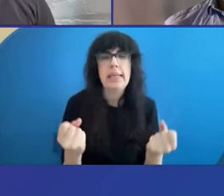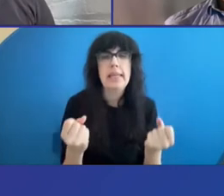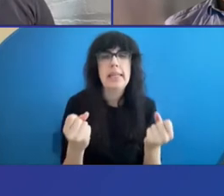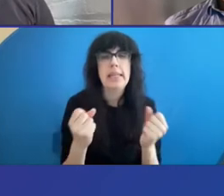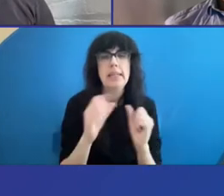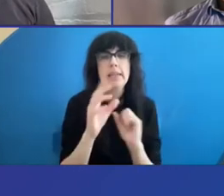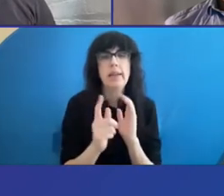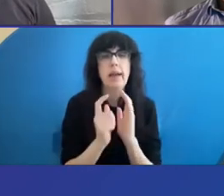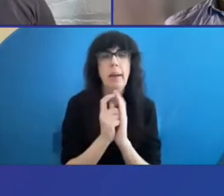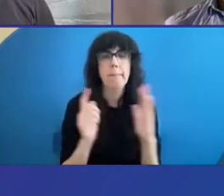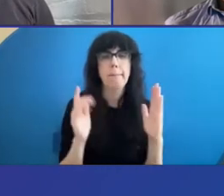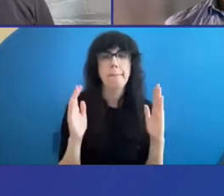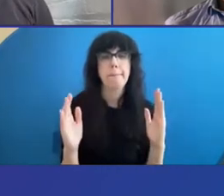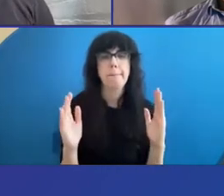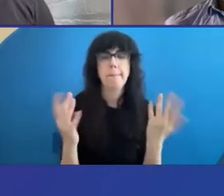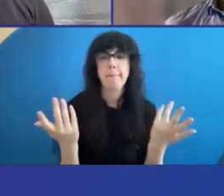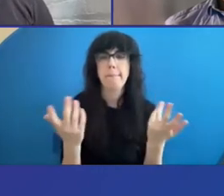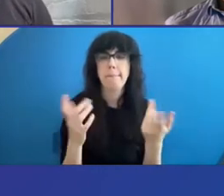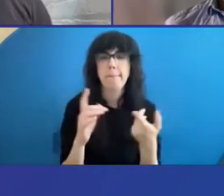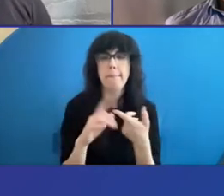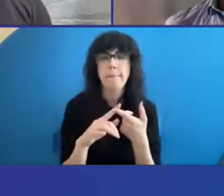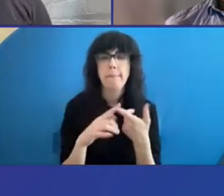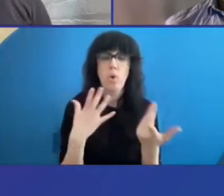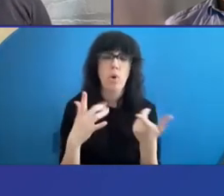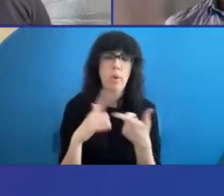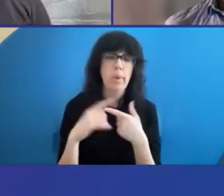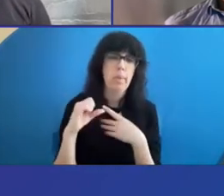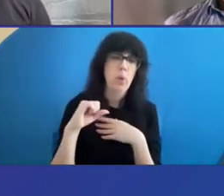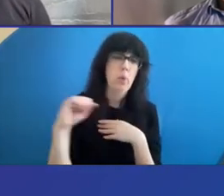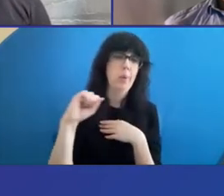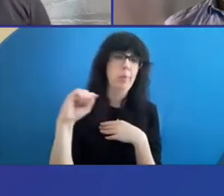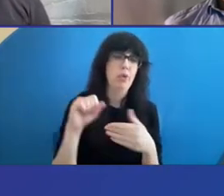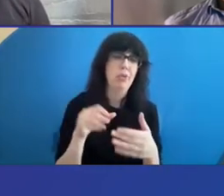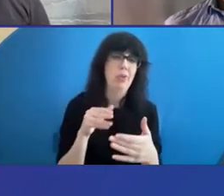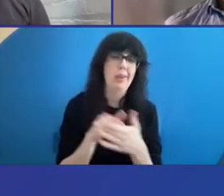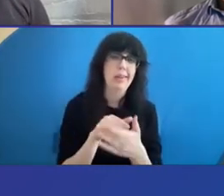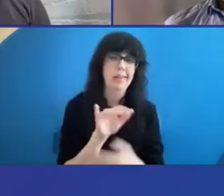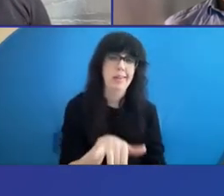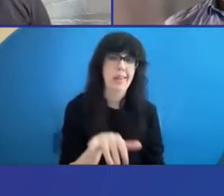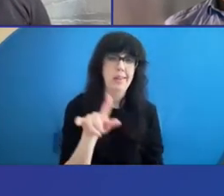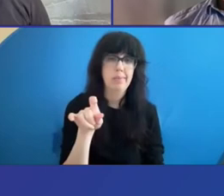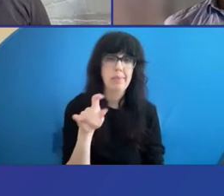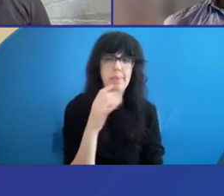time? Or maybe we push against that question.